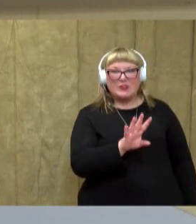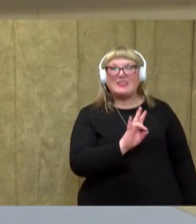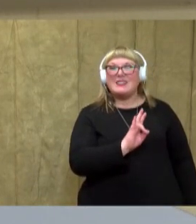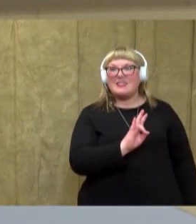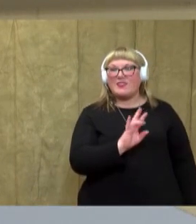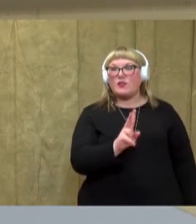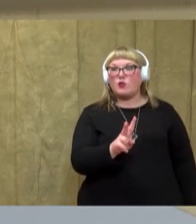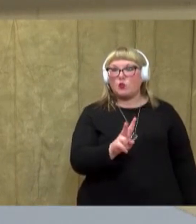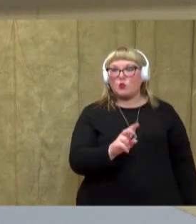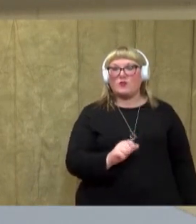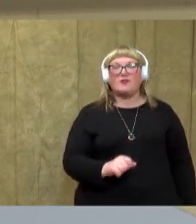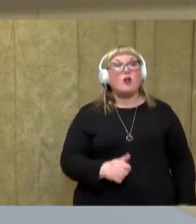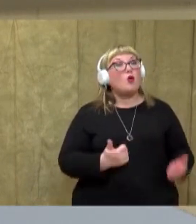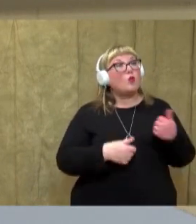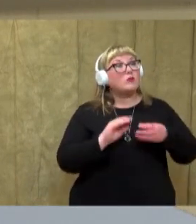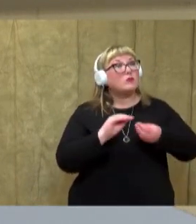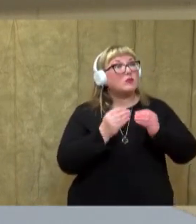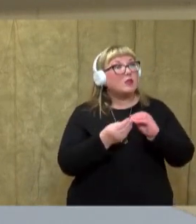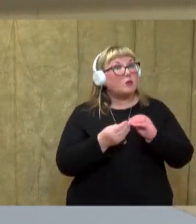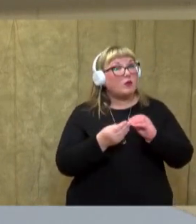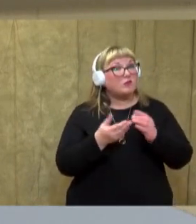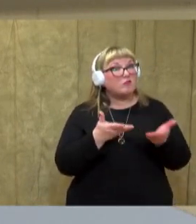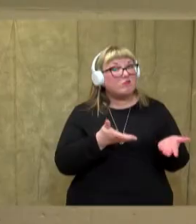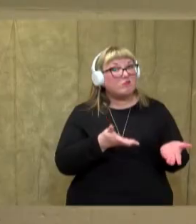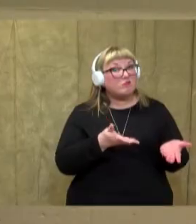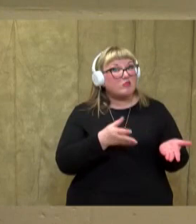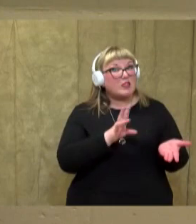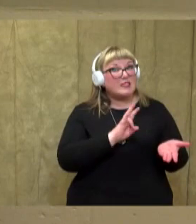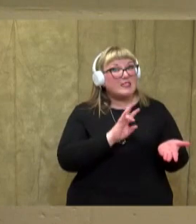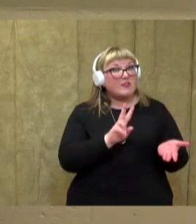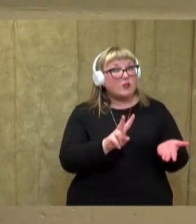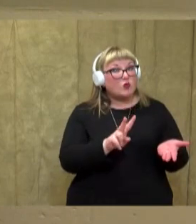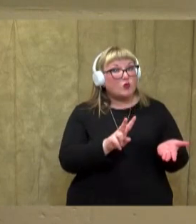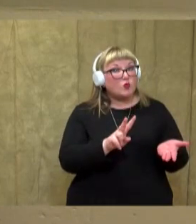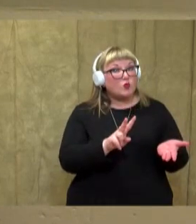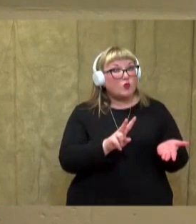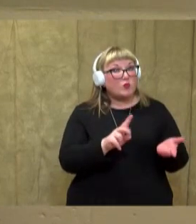72. Good job. Which number is 72?